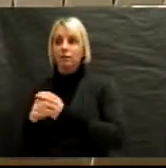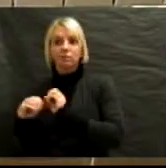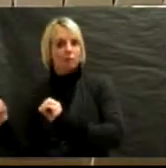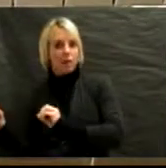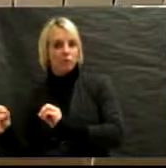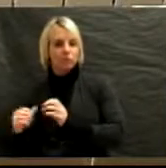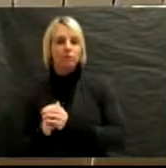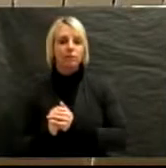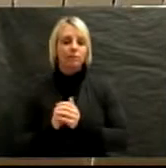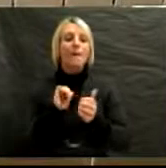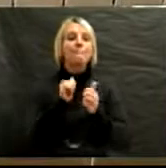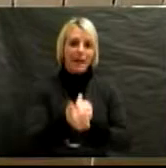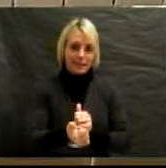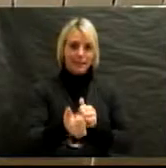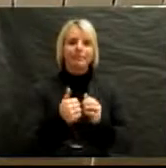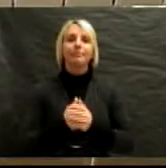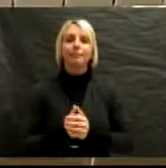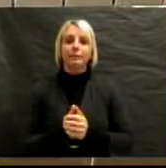Thank you all.